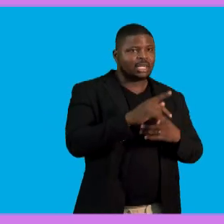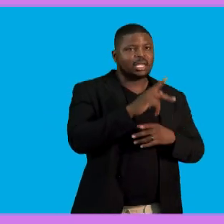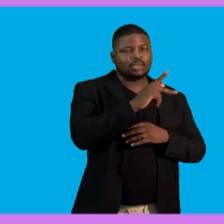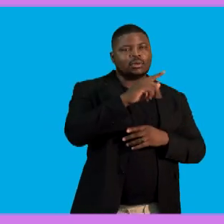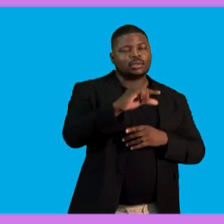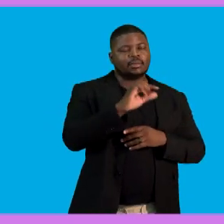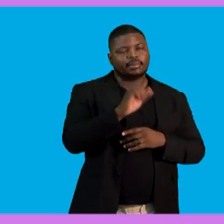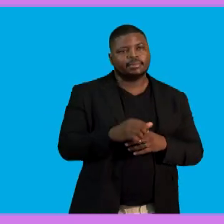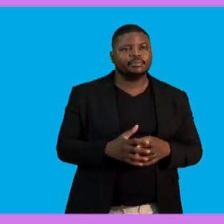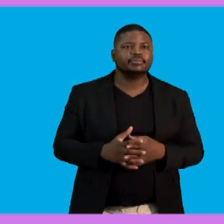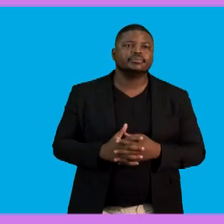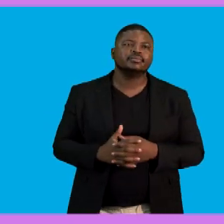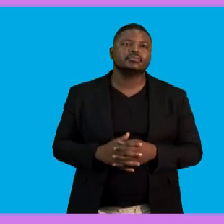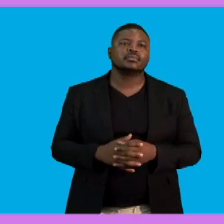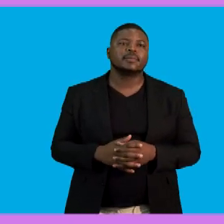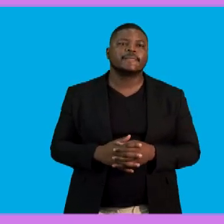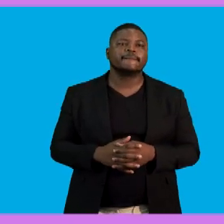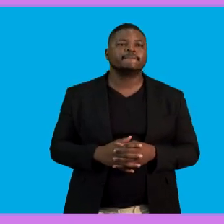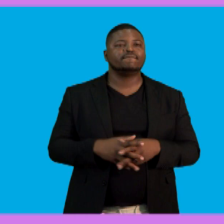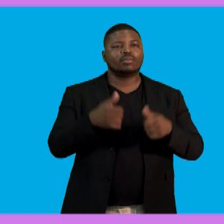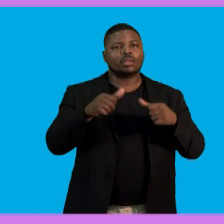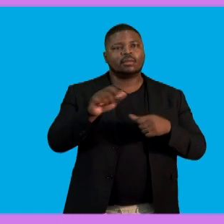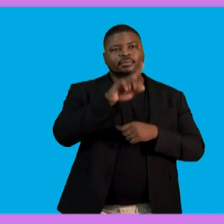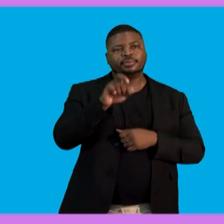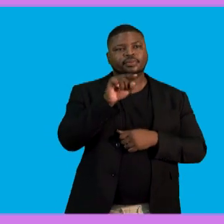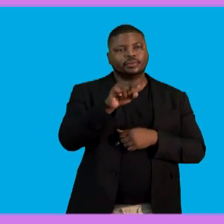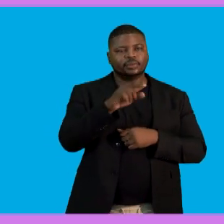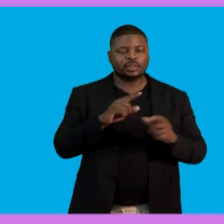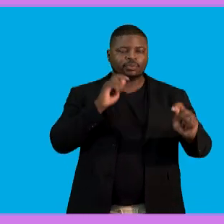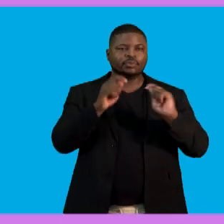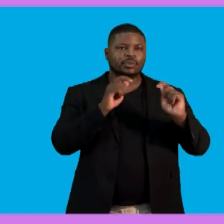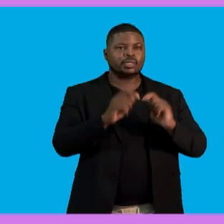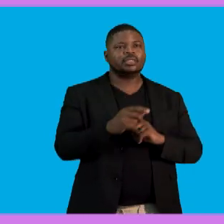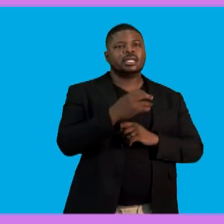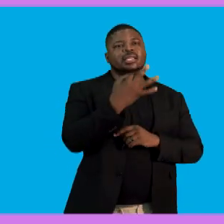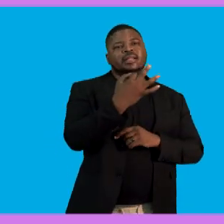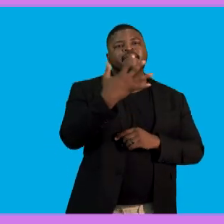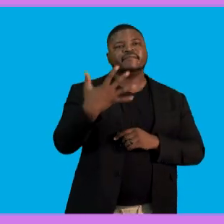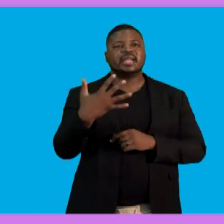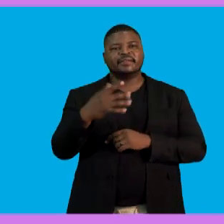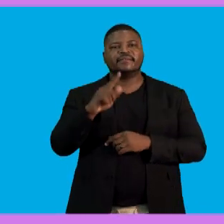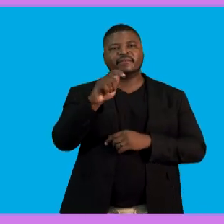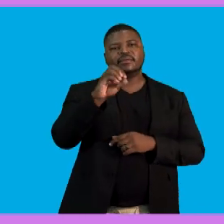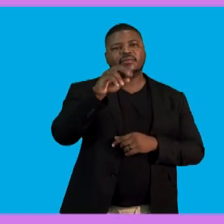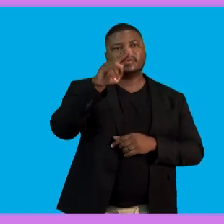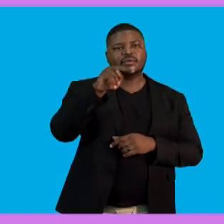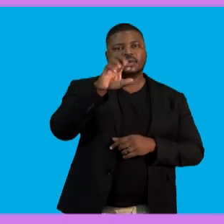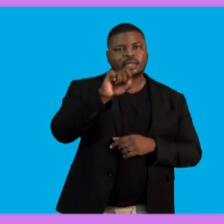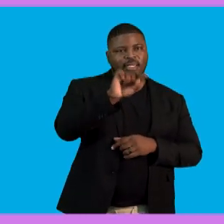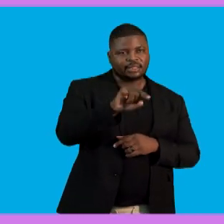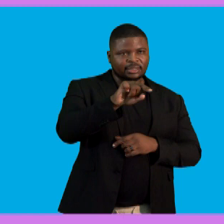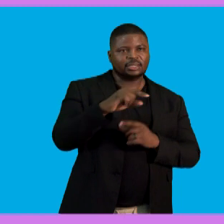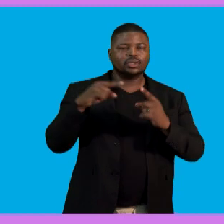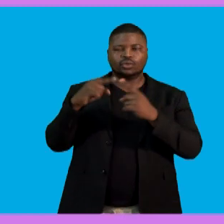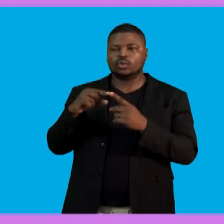kilogram. Then question 2 says convert 35 tons to grams. Now remember, we said